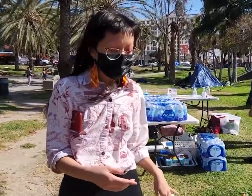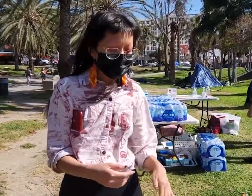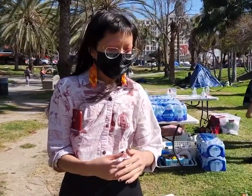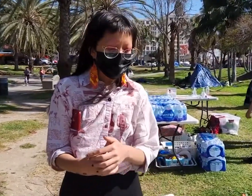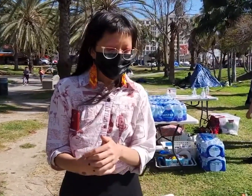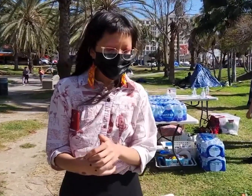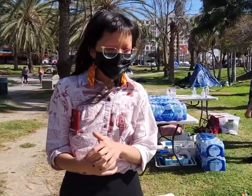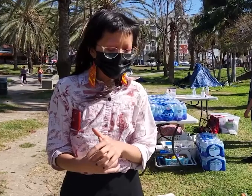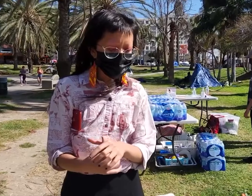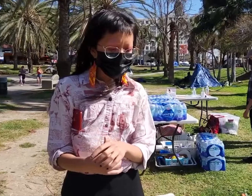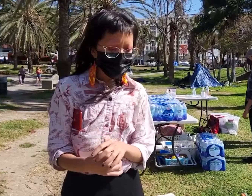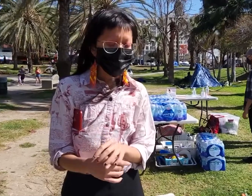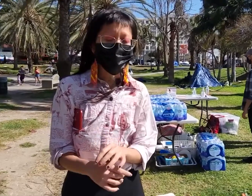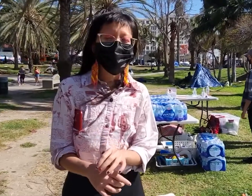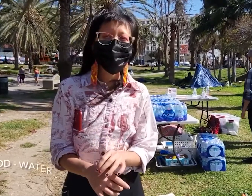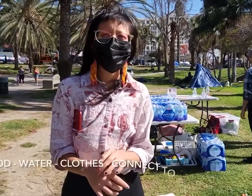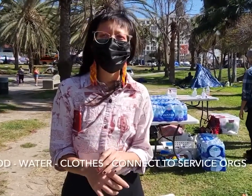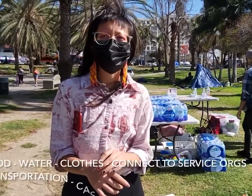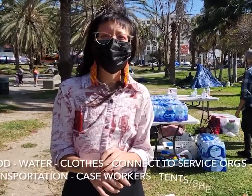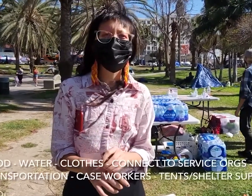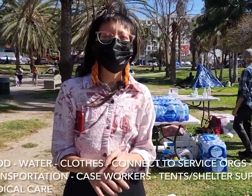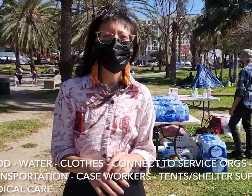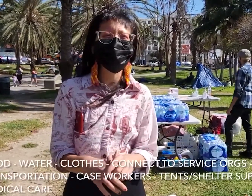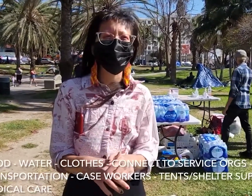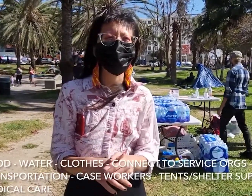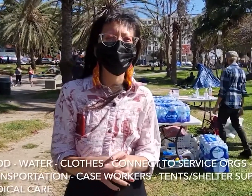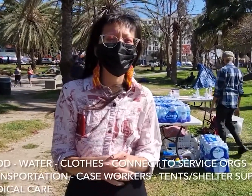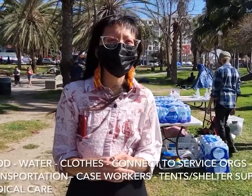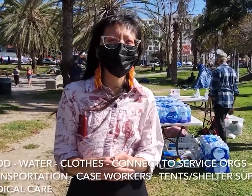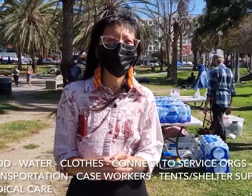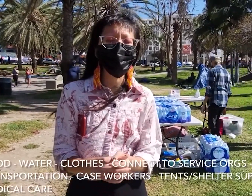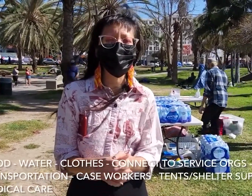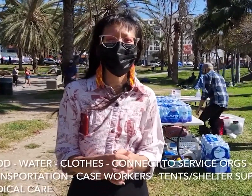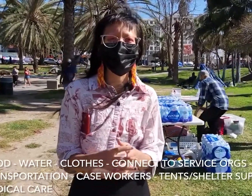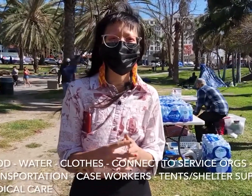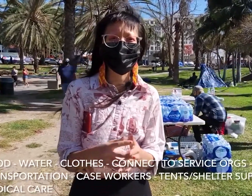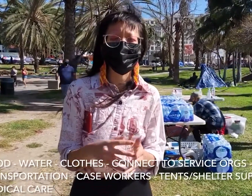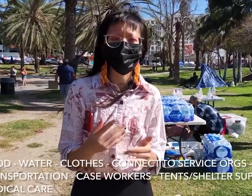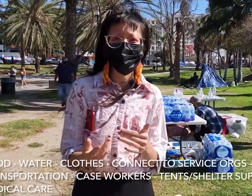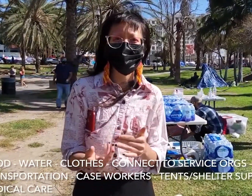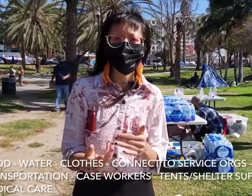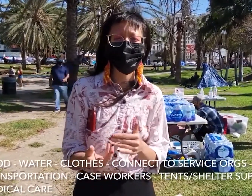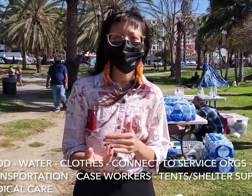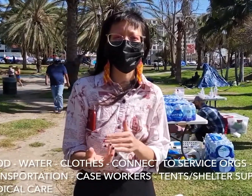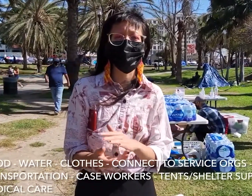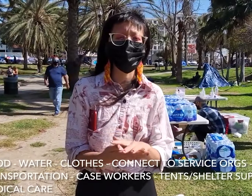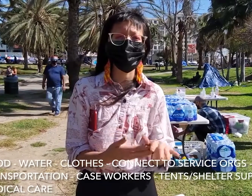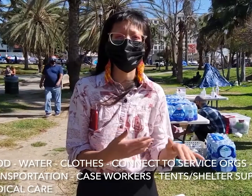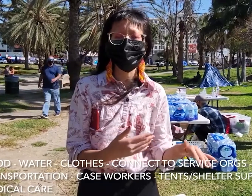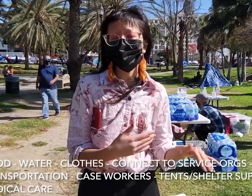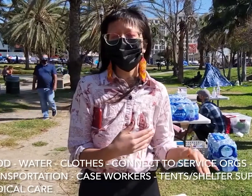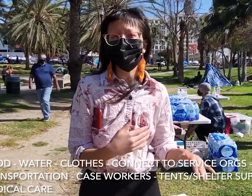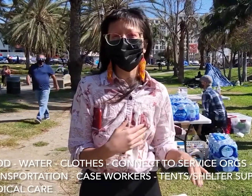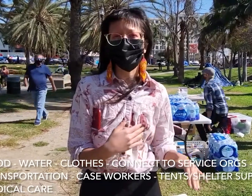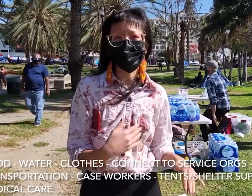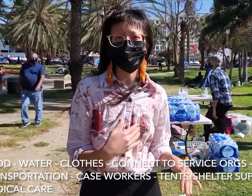clothes, and services. We would like to expand more on that. At the moment, we have mostly like resources of other